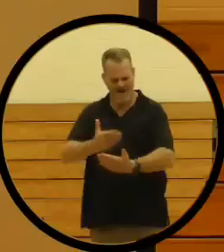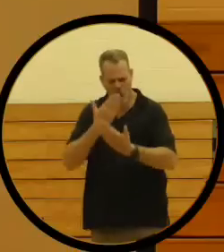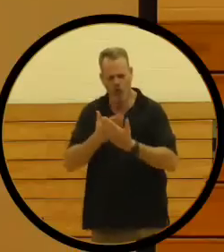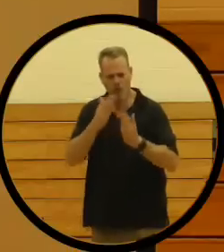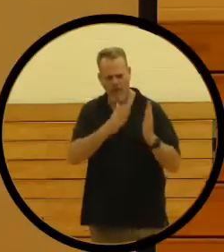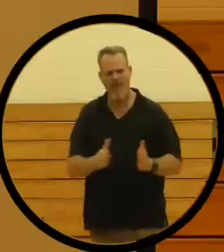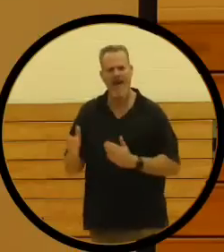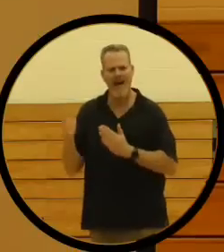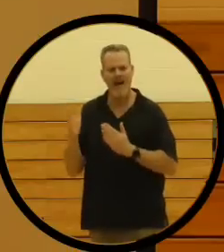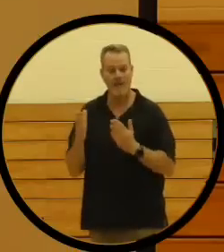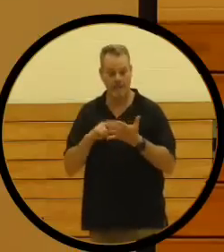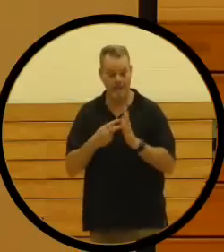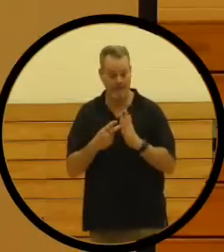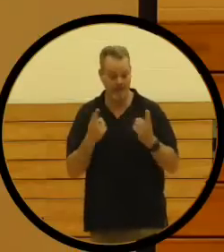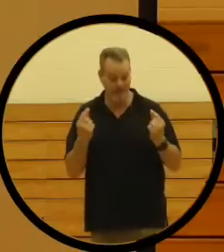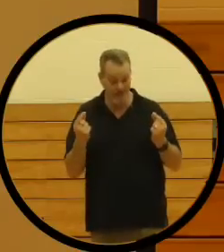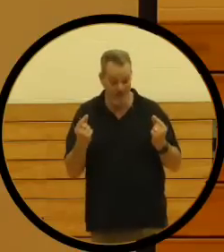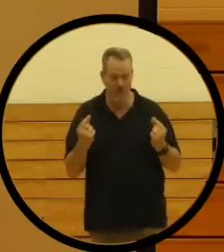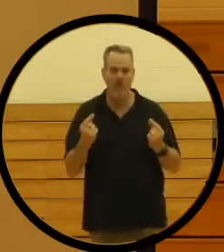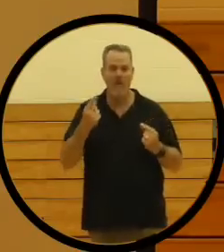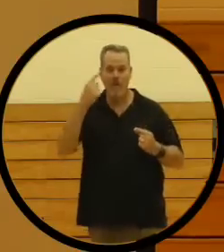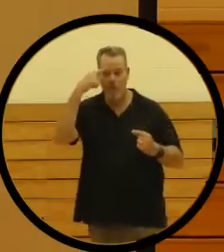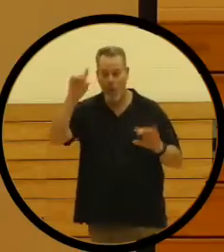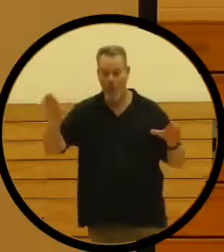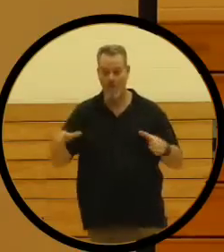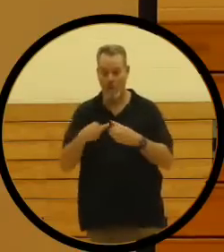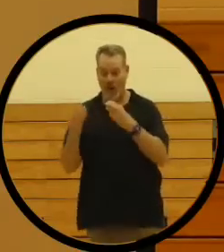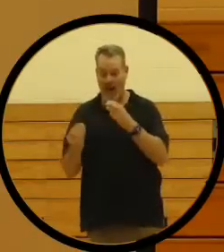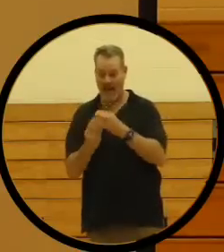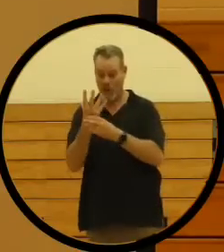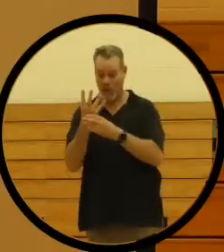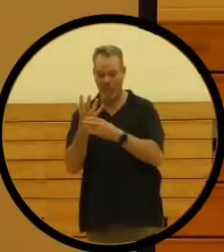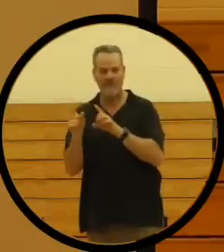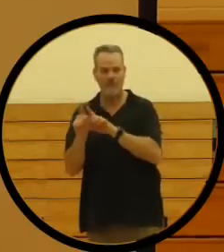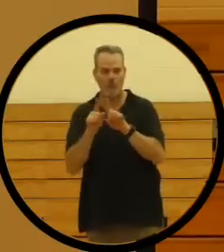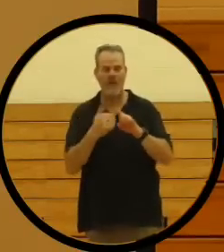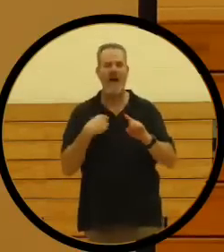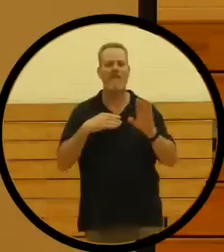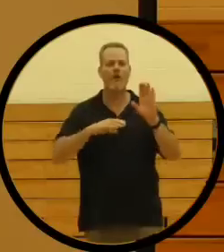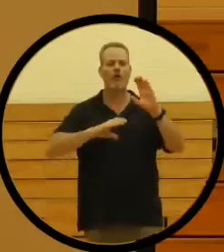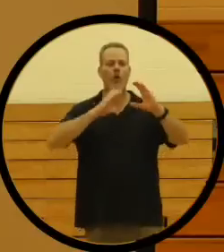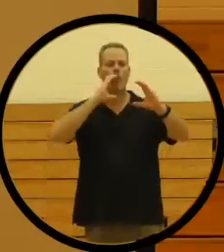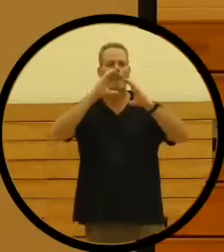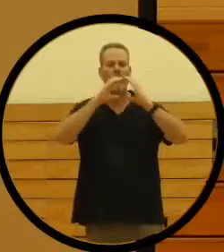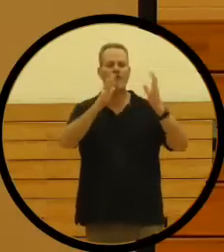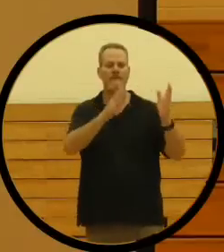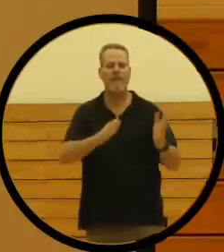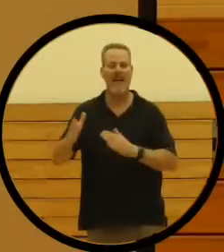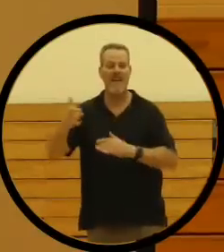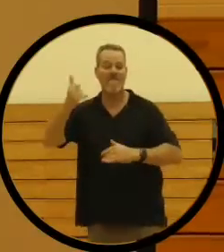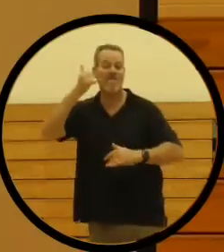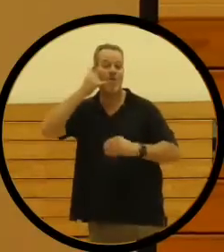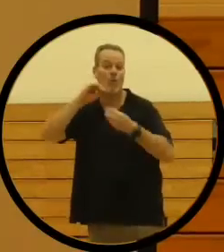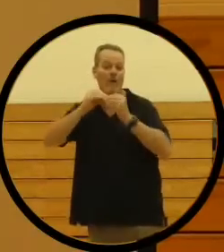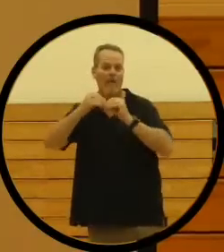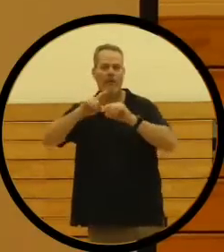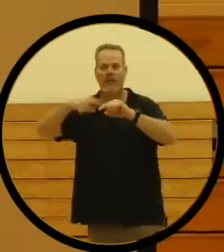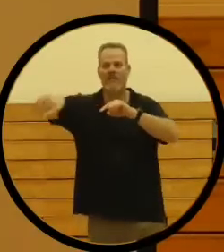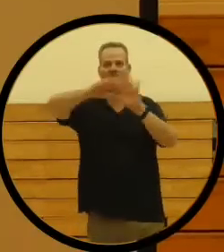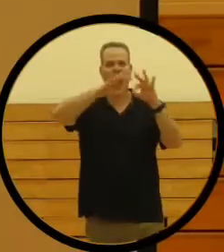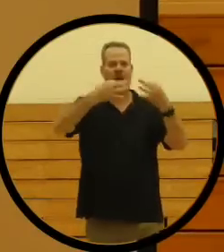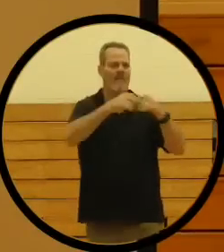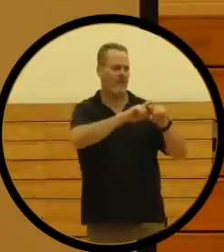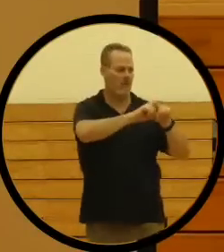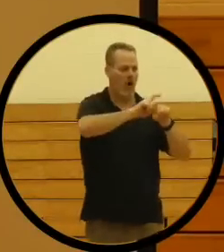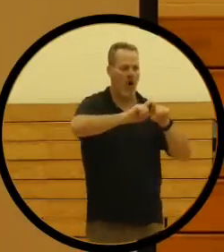would be what you need for volcanic eruptions too. Have a communications plan, a phone number that your whole family can call. You